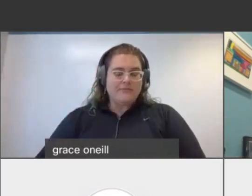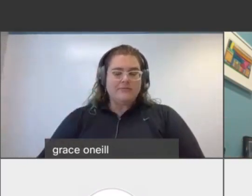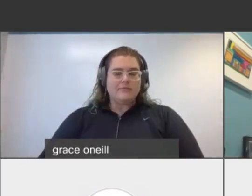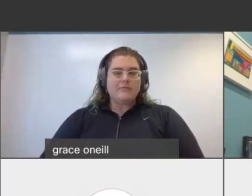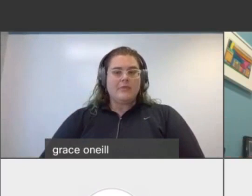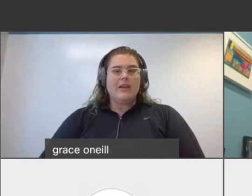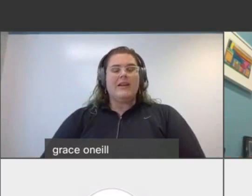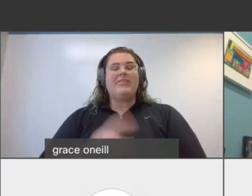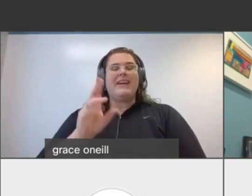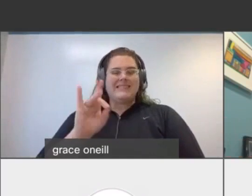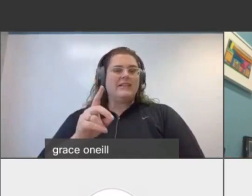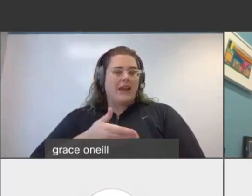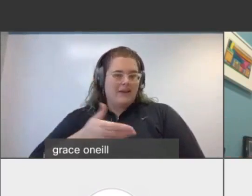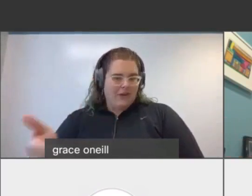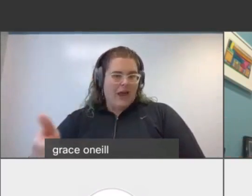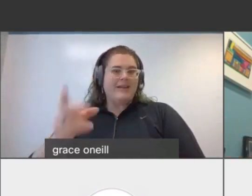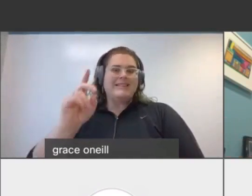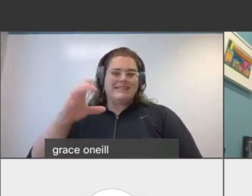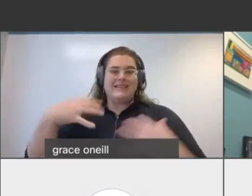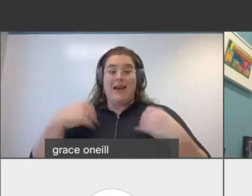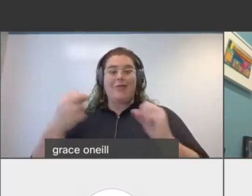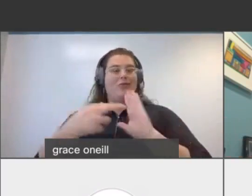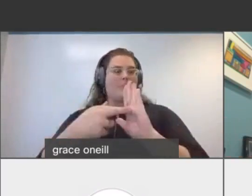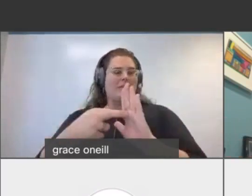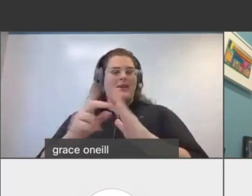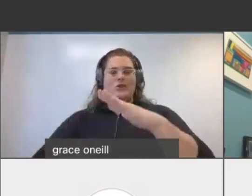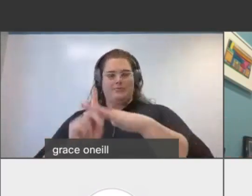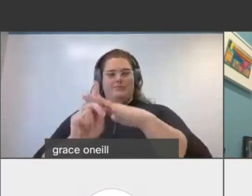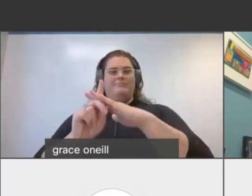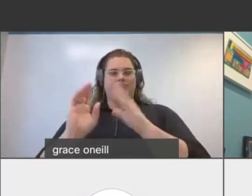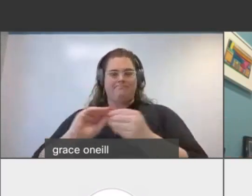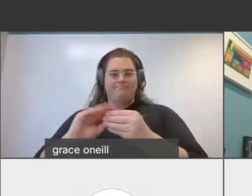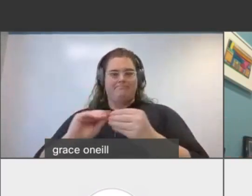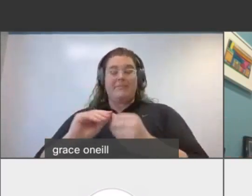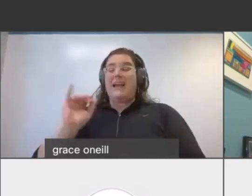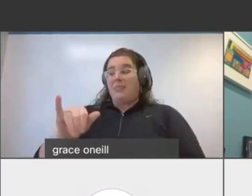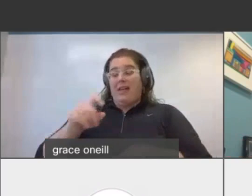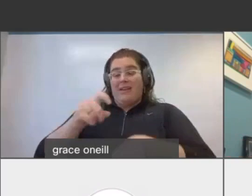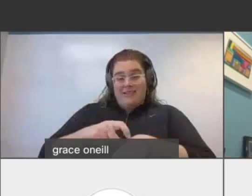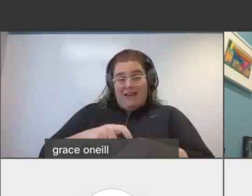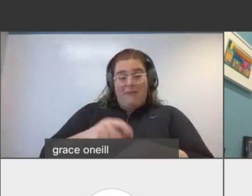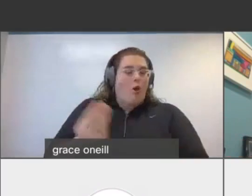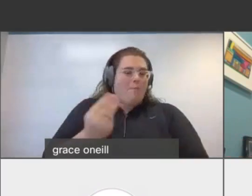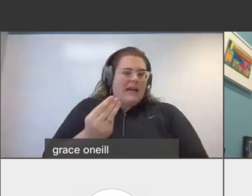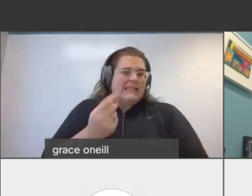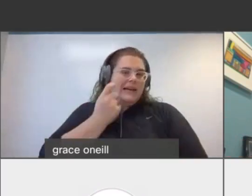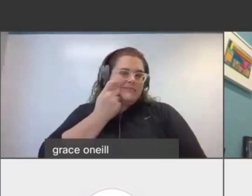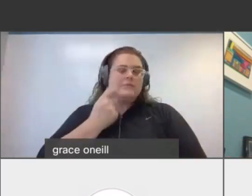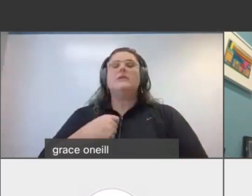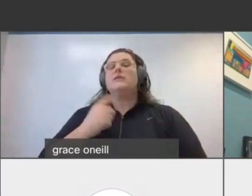a representative from DC Health to. And the report at that time was that they